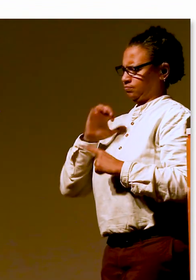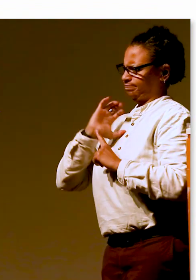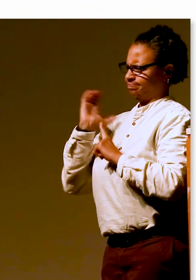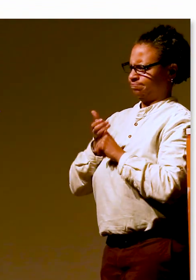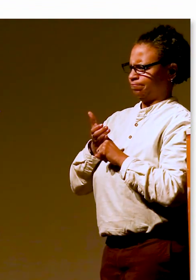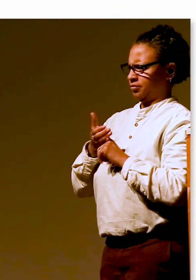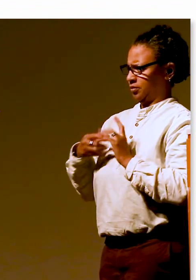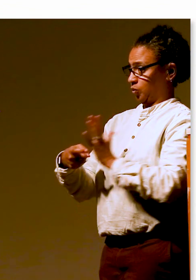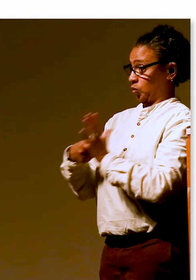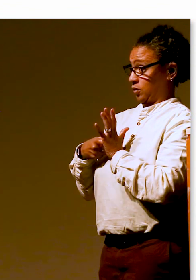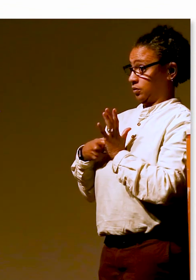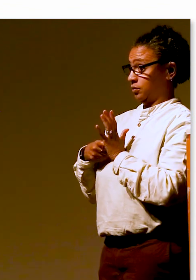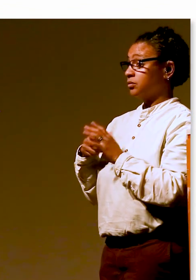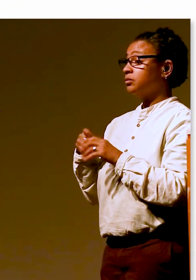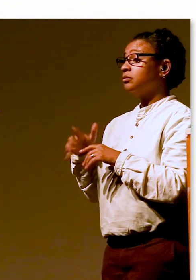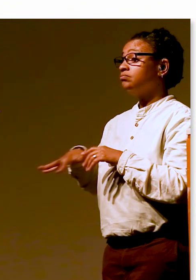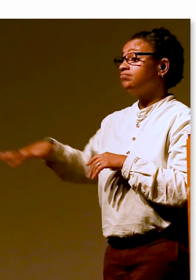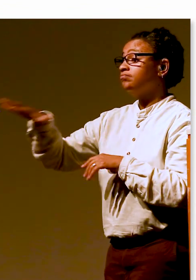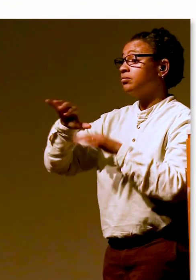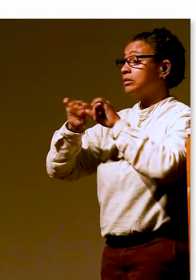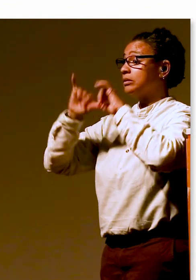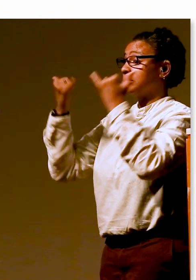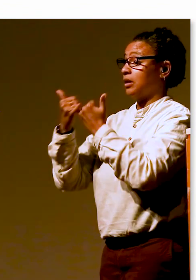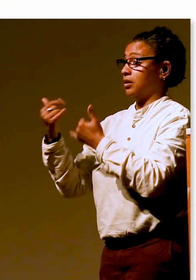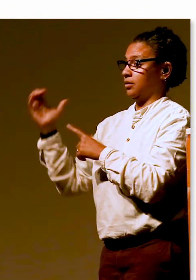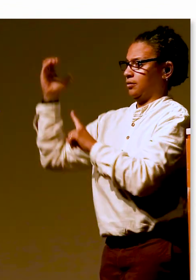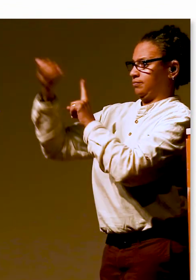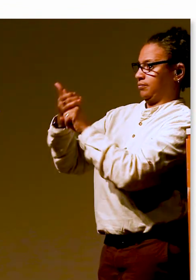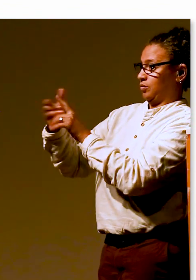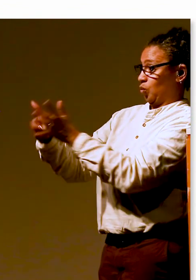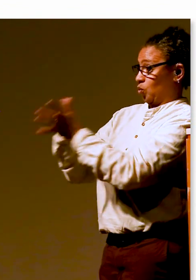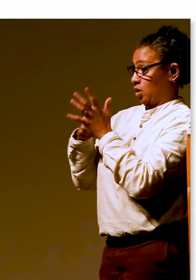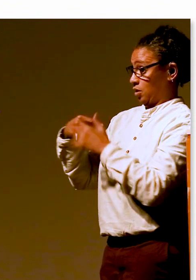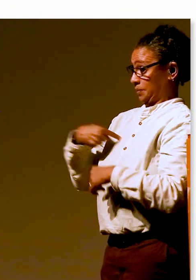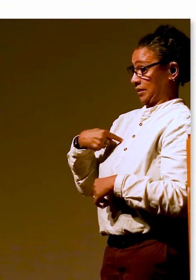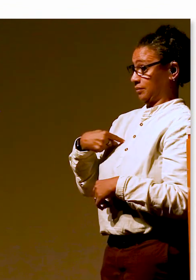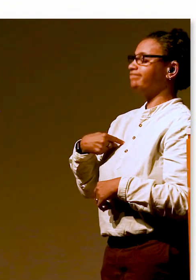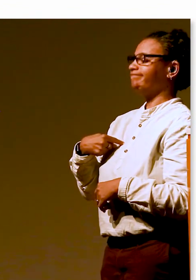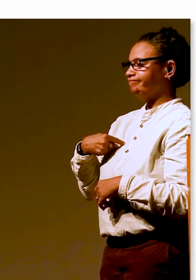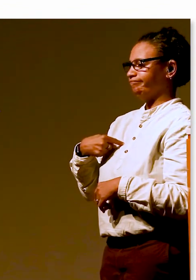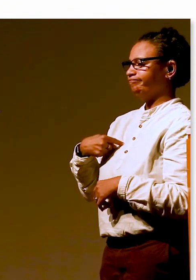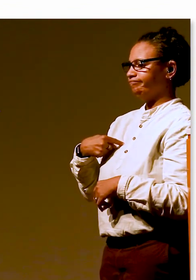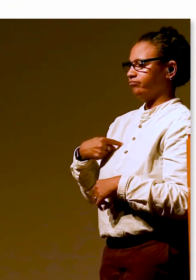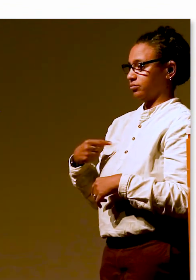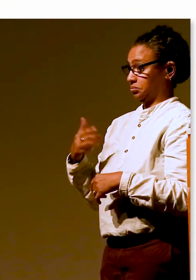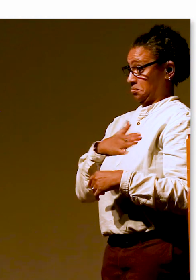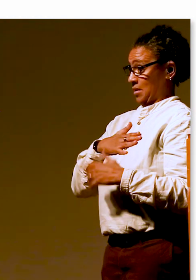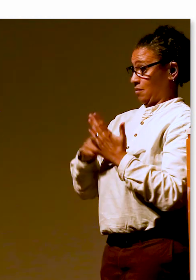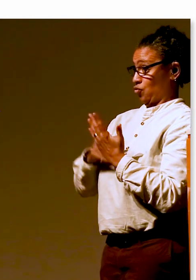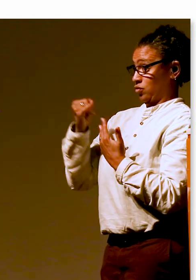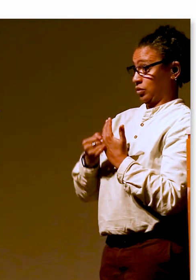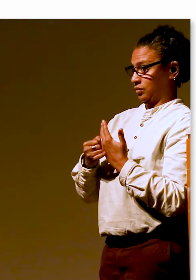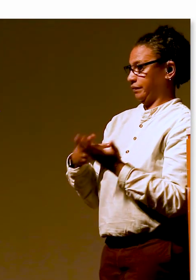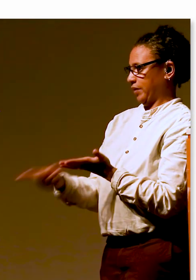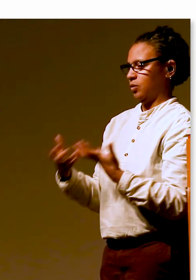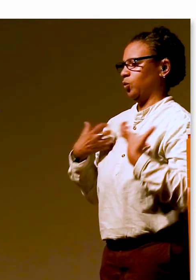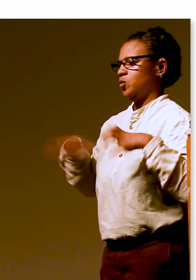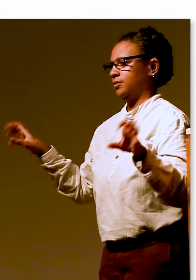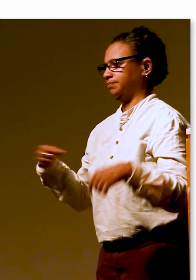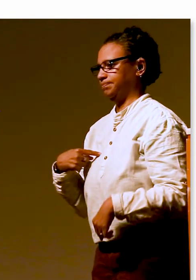that I'm successful so that other people can see a path towards success, right? Like, this project can't fail. And so how angry can I